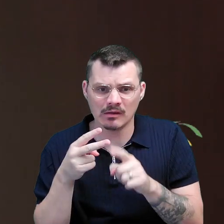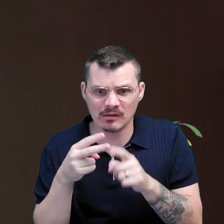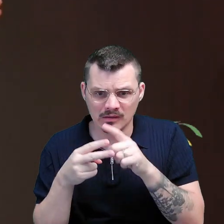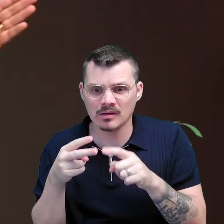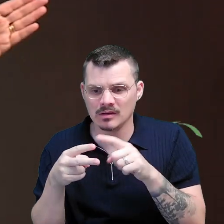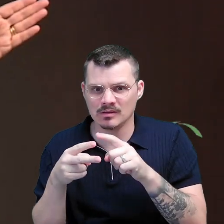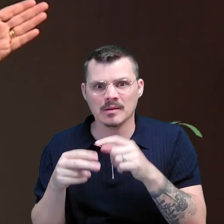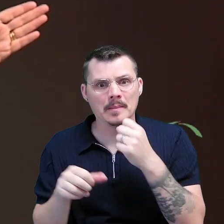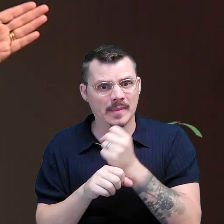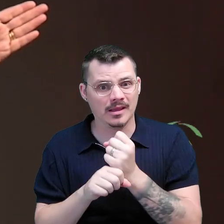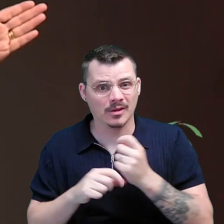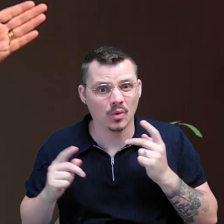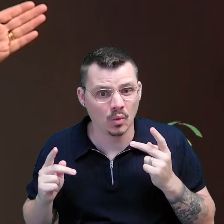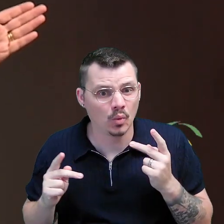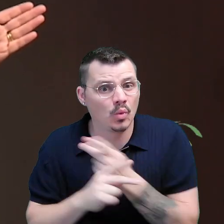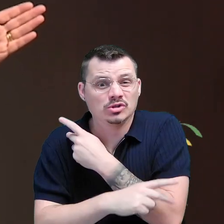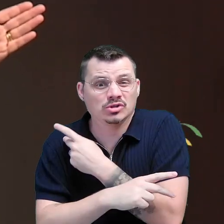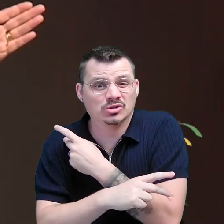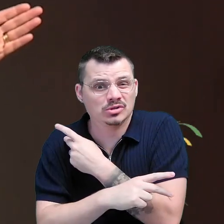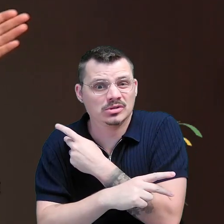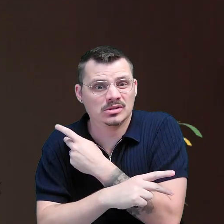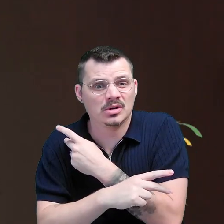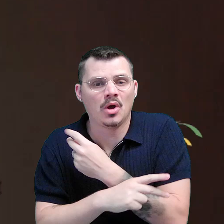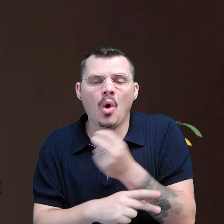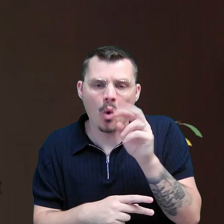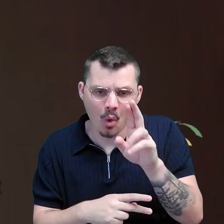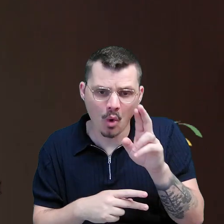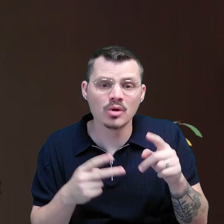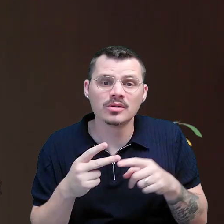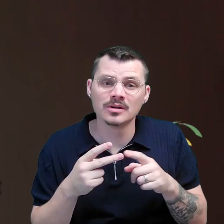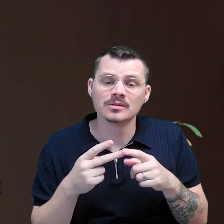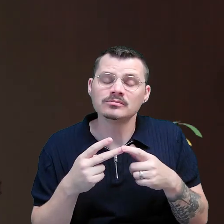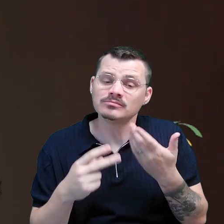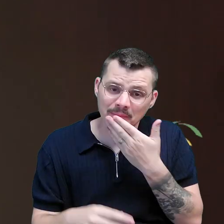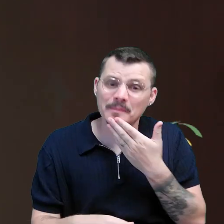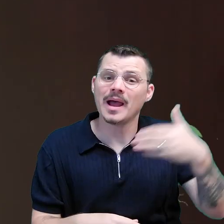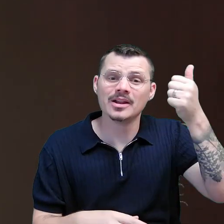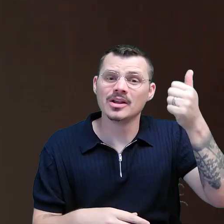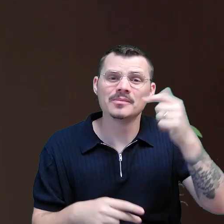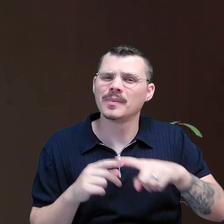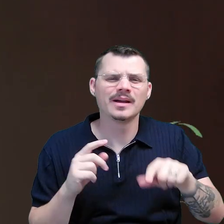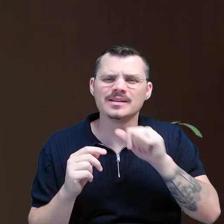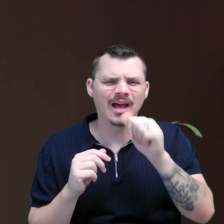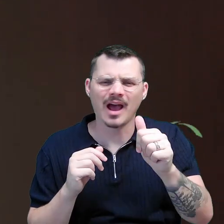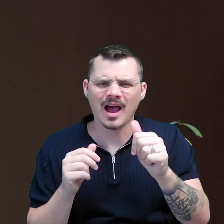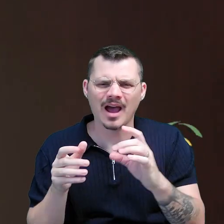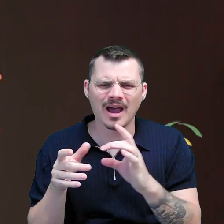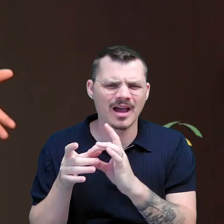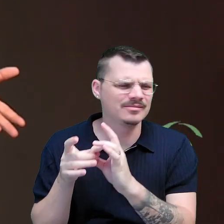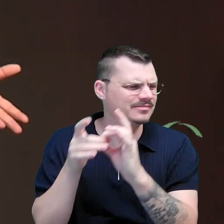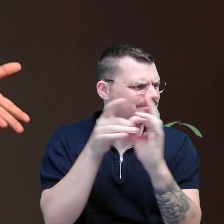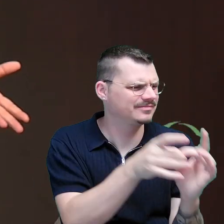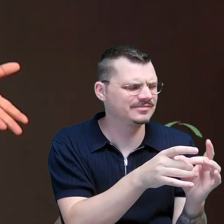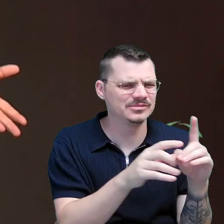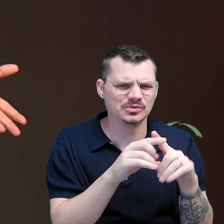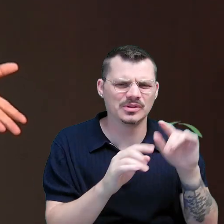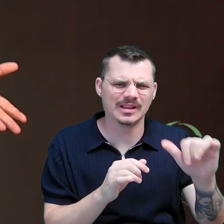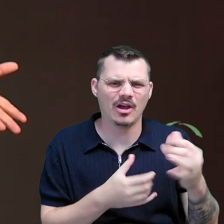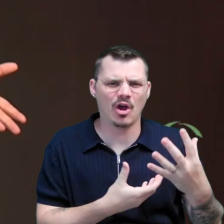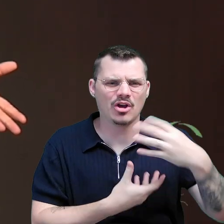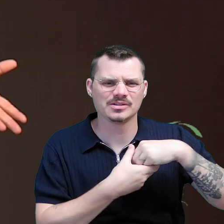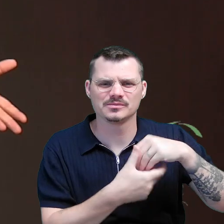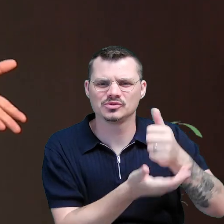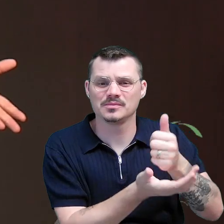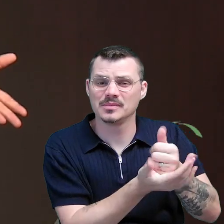makes things a million times worse, or the person gets better, but it doesn't really have anything to do with the autism